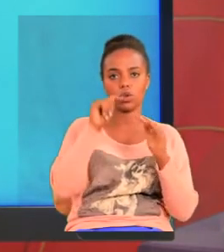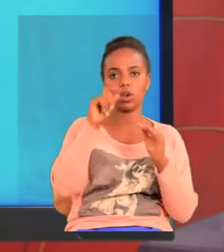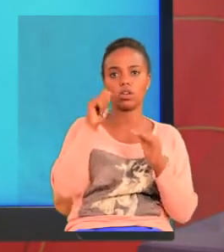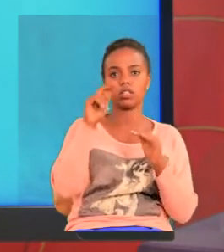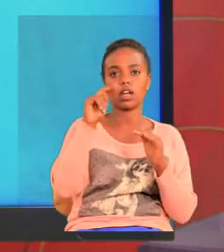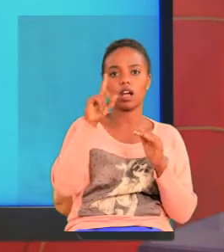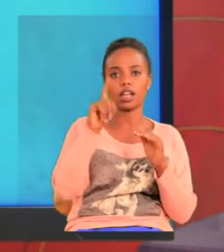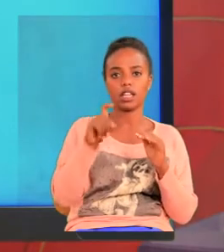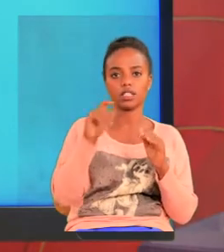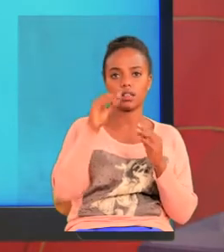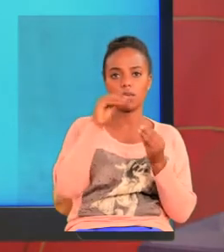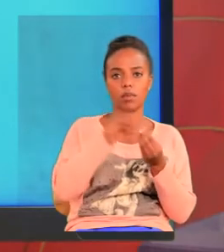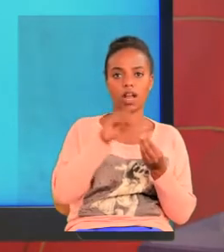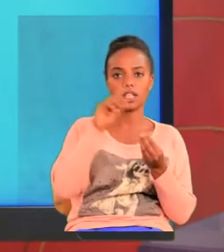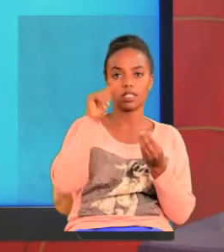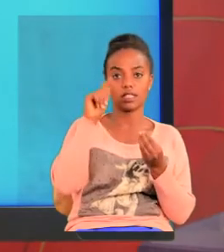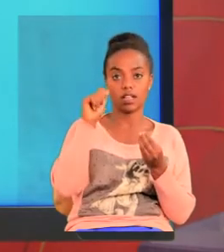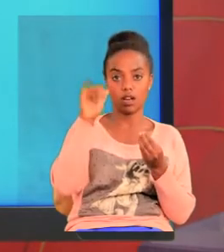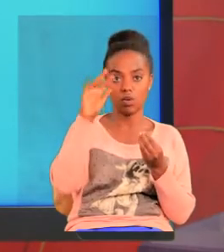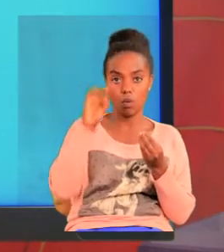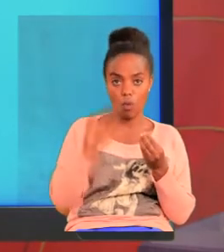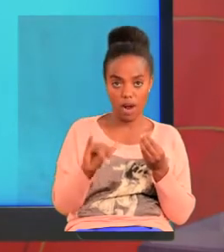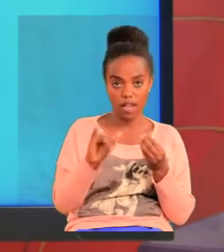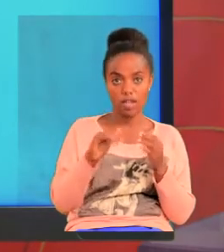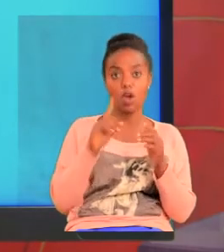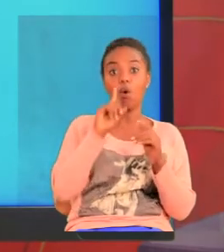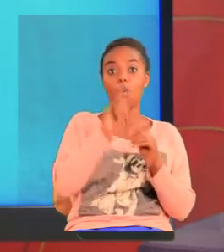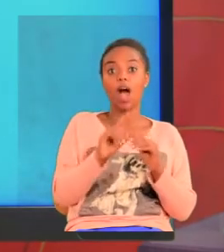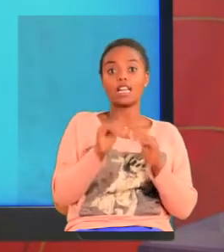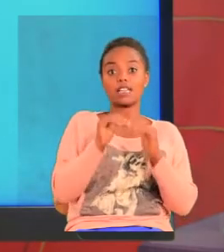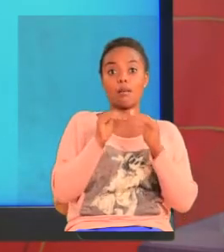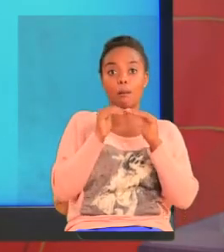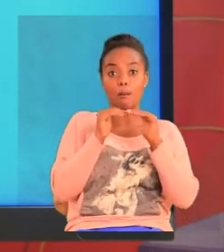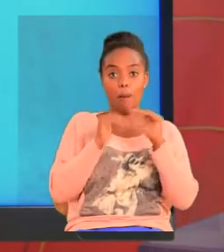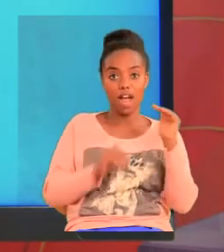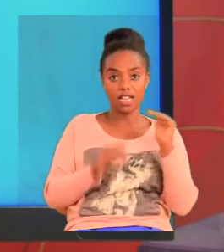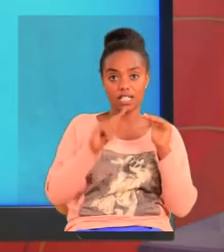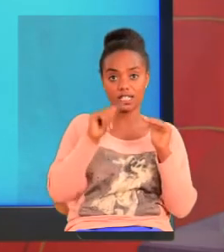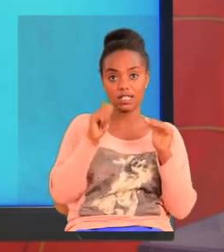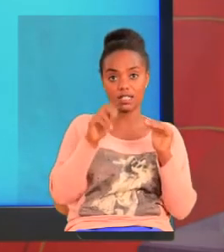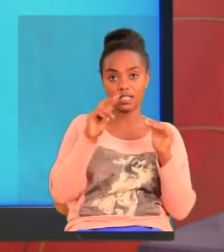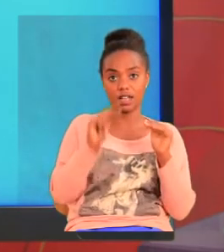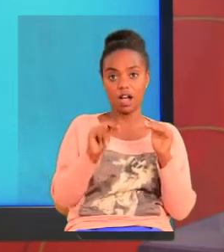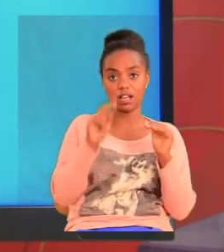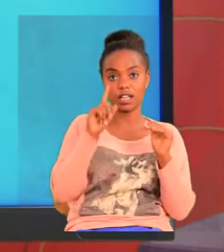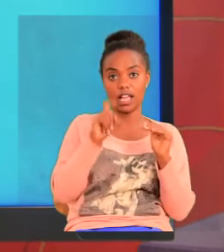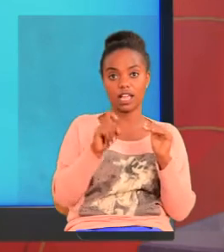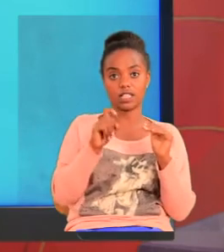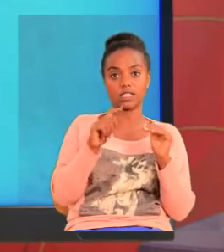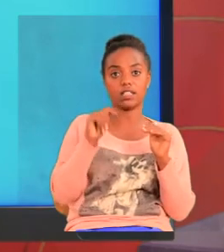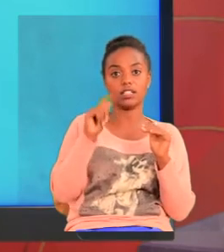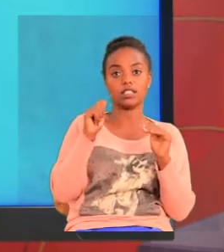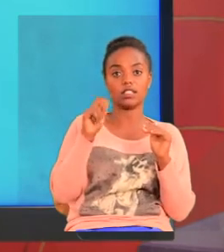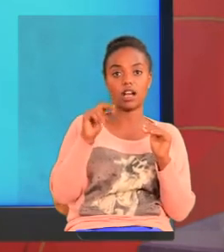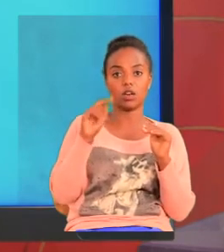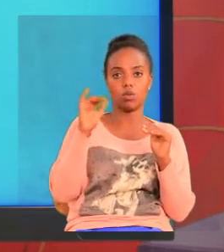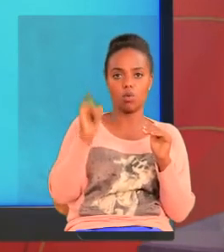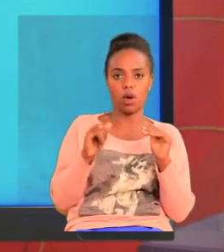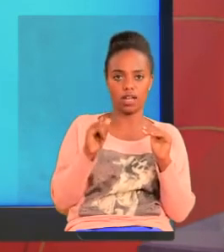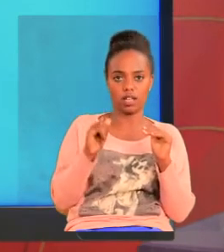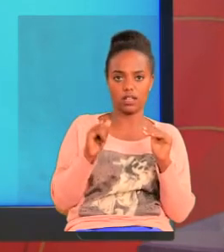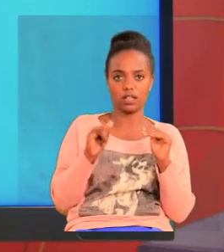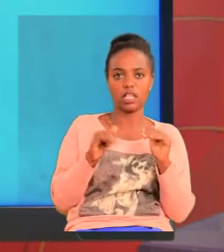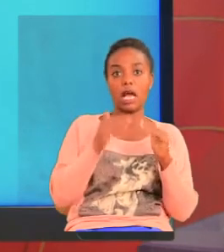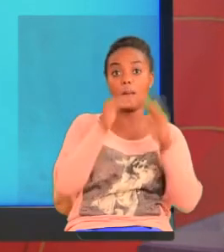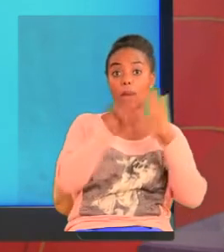plus tan y over 1 minus tan x tan y, or for minus case you use the lower one, tan x minus tan y over